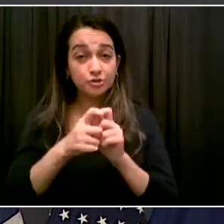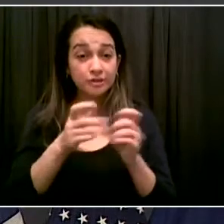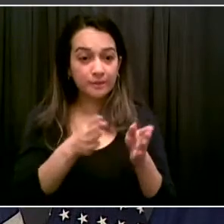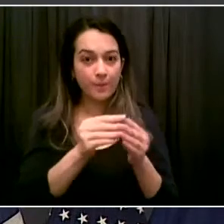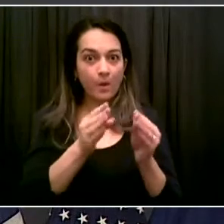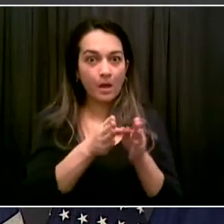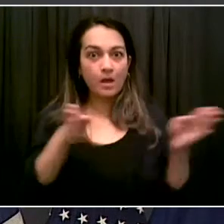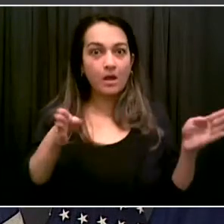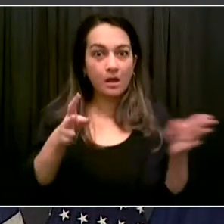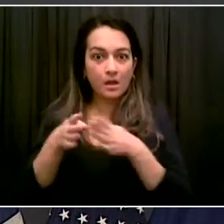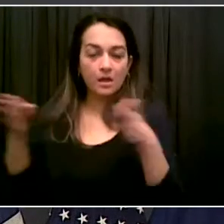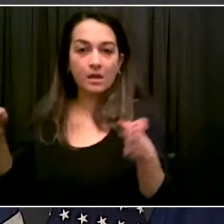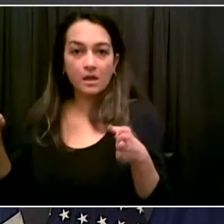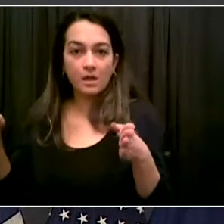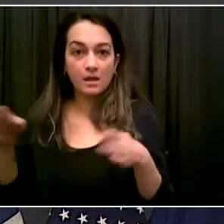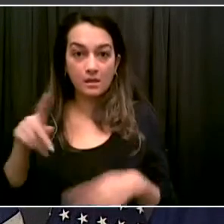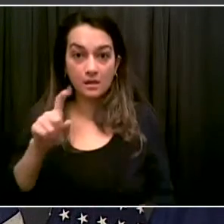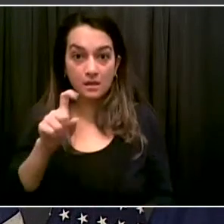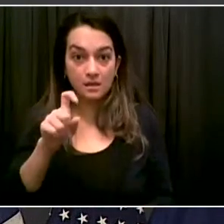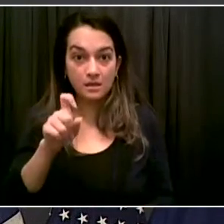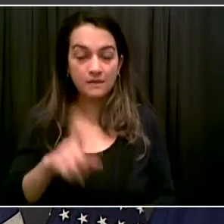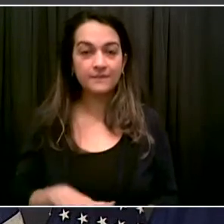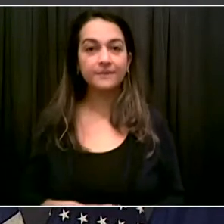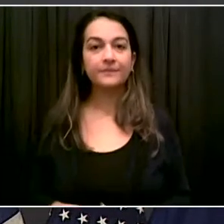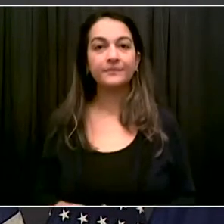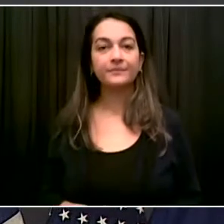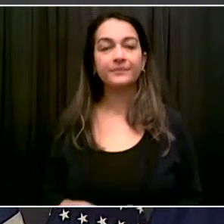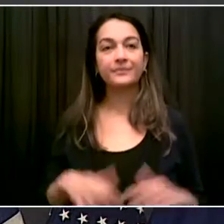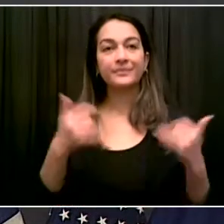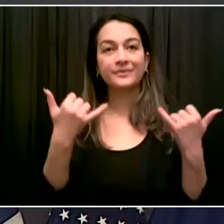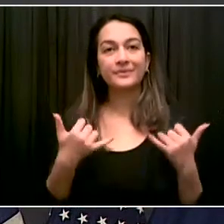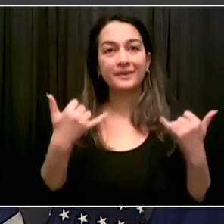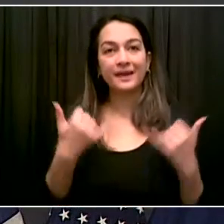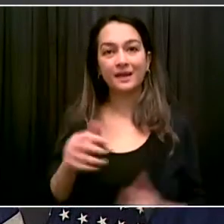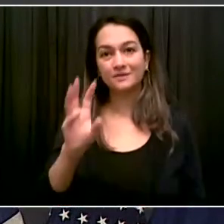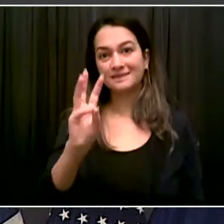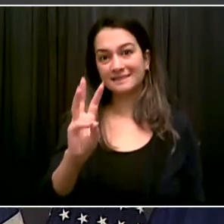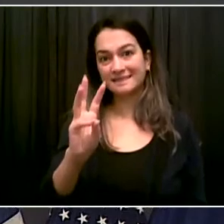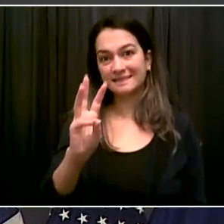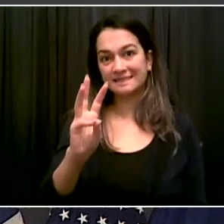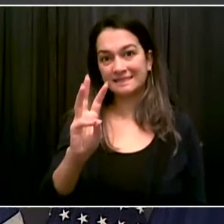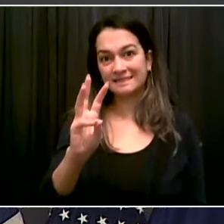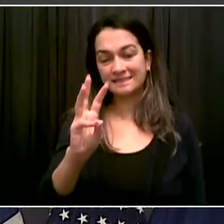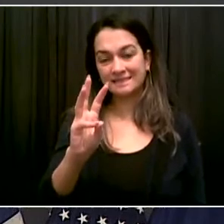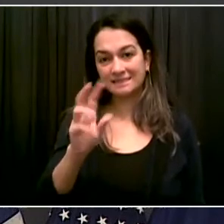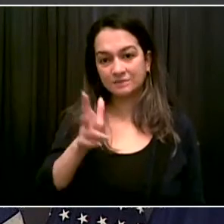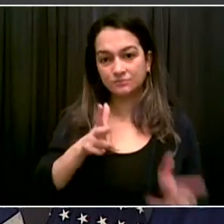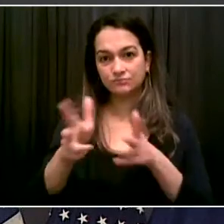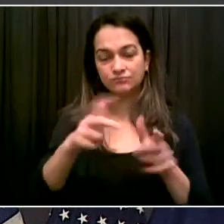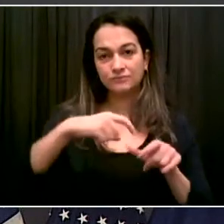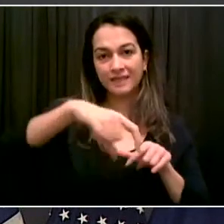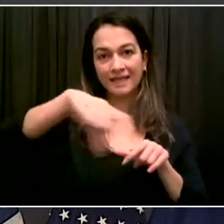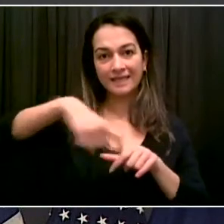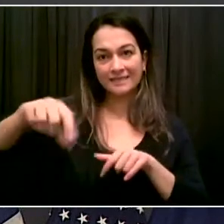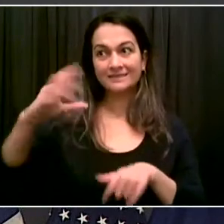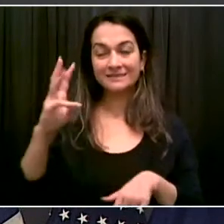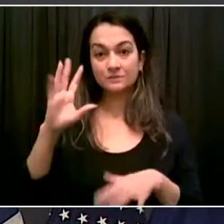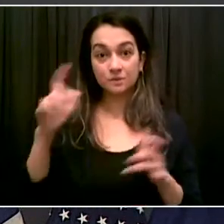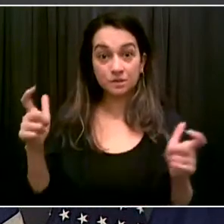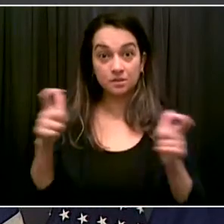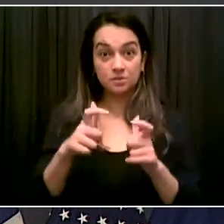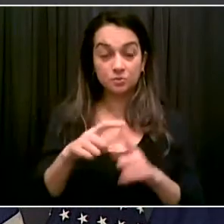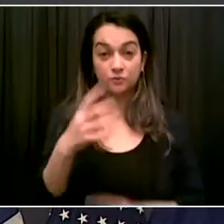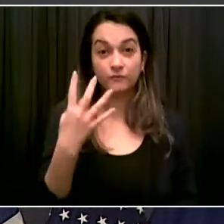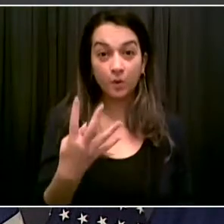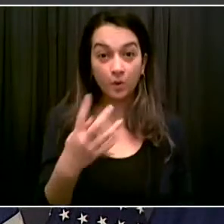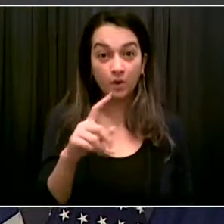like. Yeah, that's exactly right, Steve. I'll turn to Commissioner Gutman, and obviously also he credited his Chief Strategy Officer,